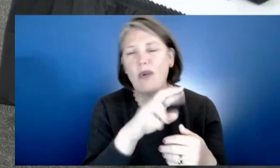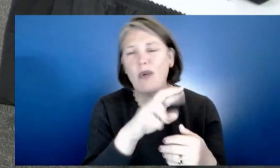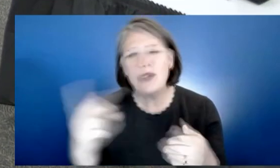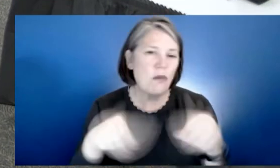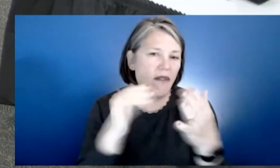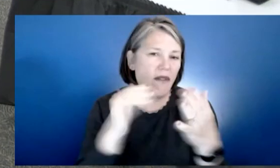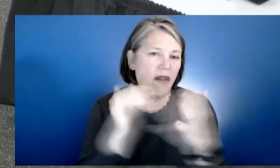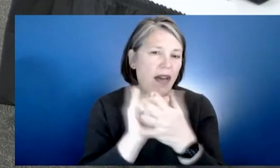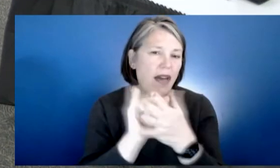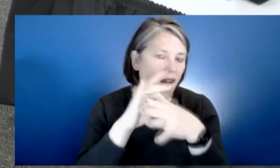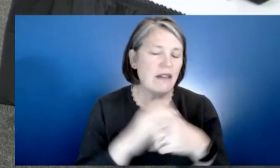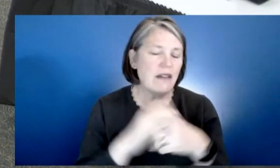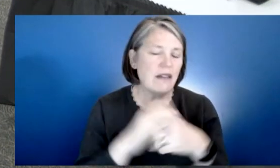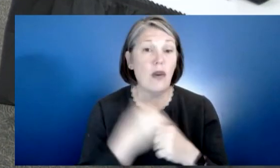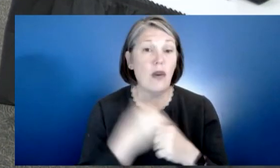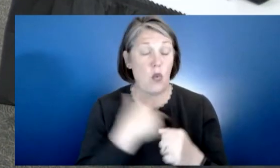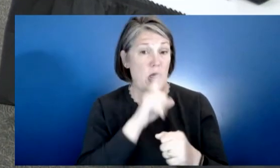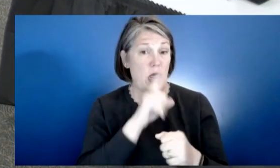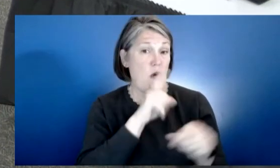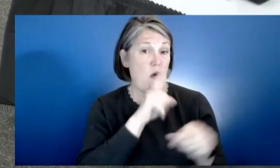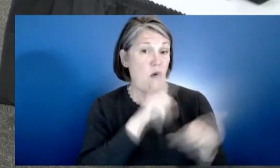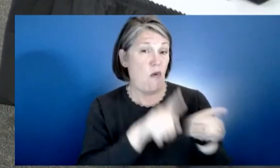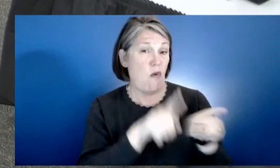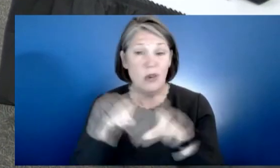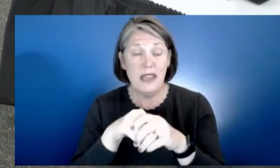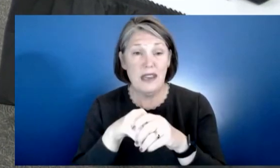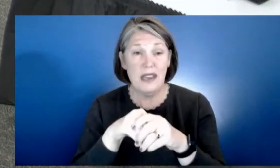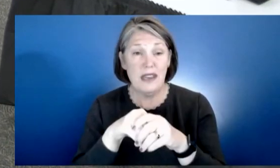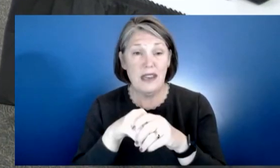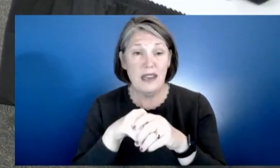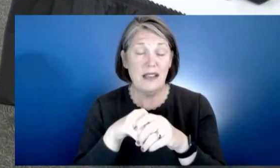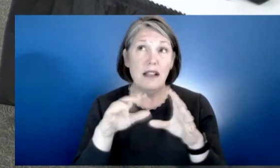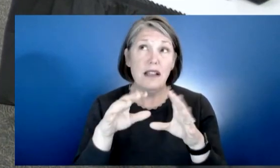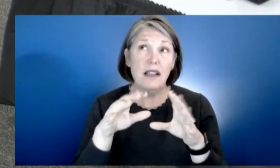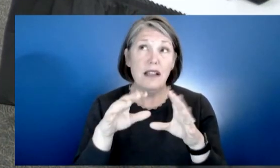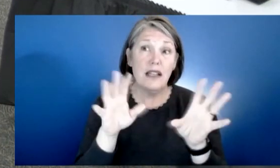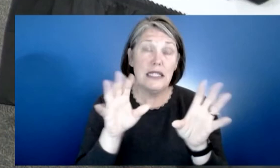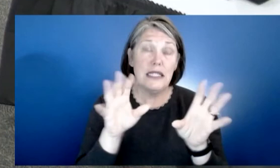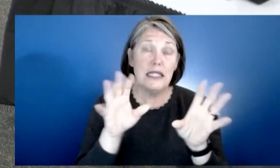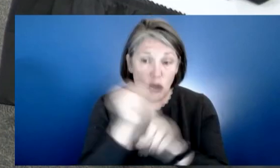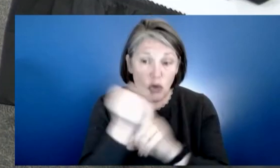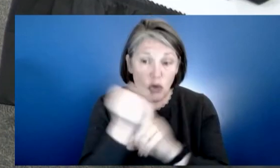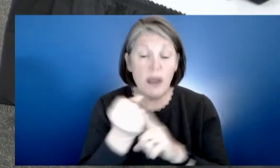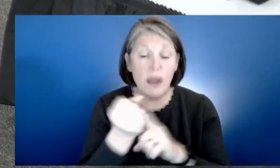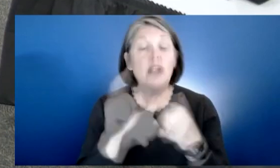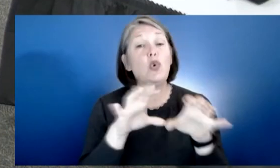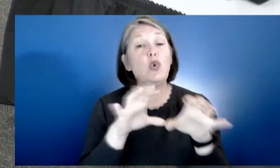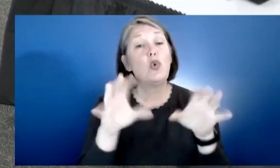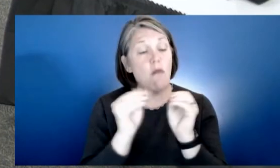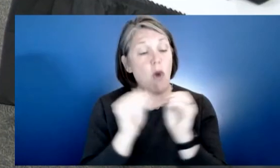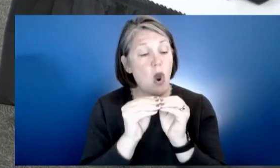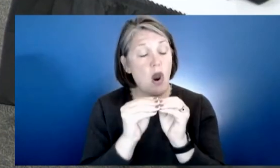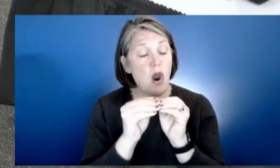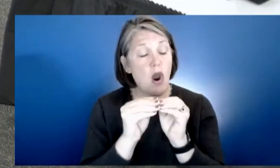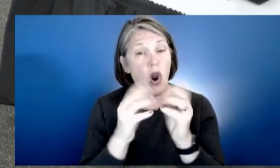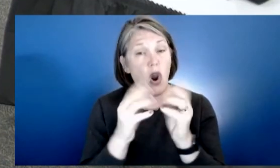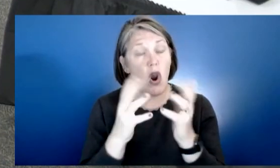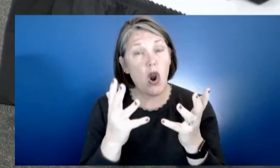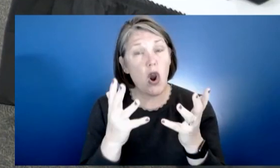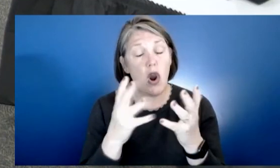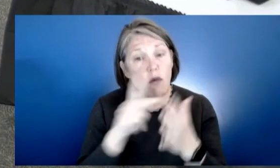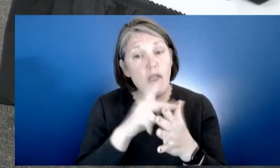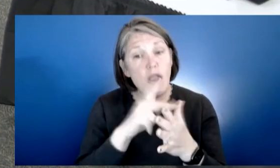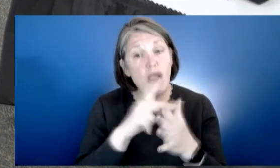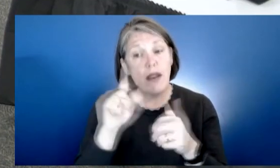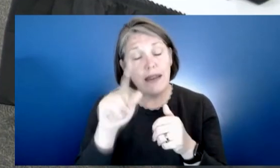content. We are also investigating an opportunity to do some more primary data